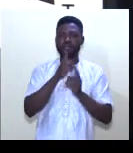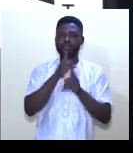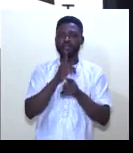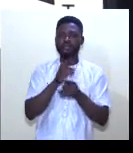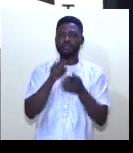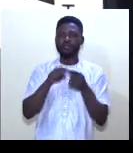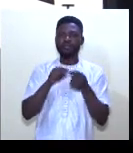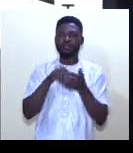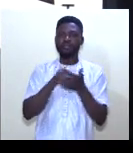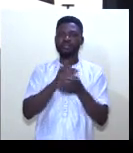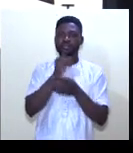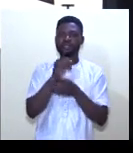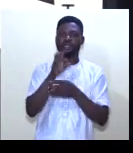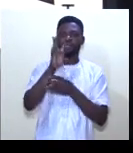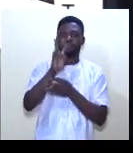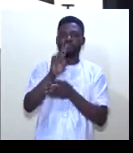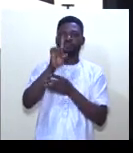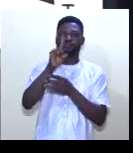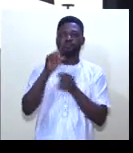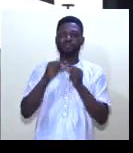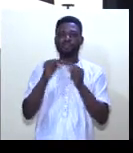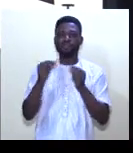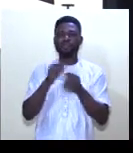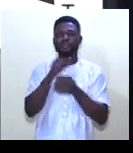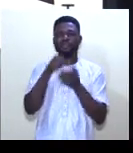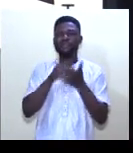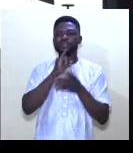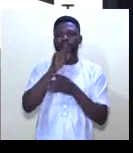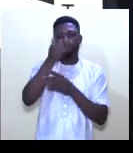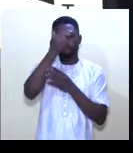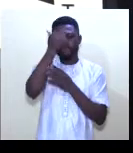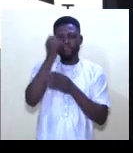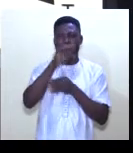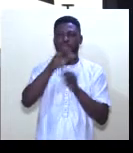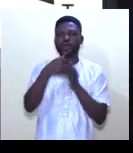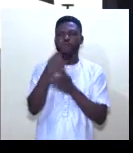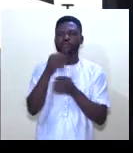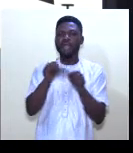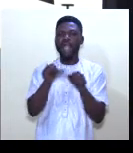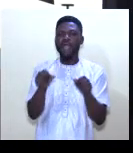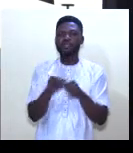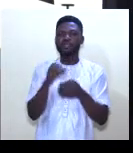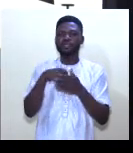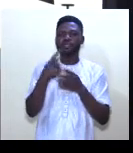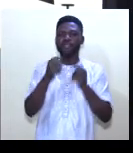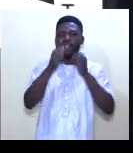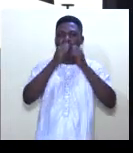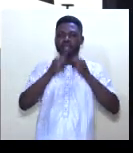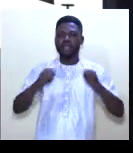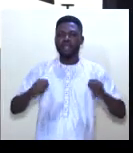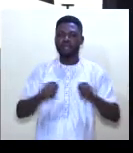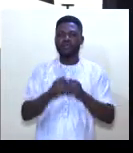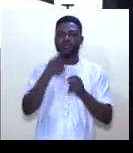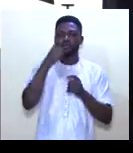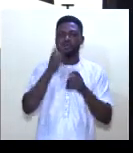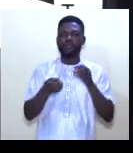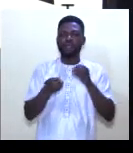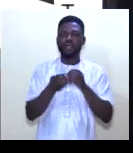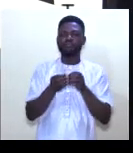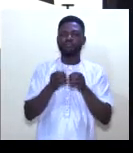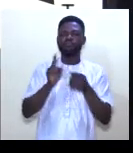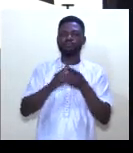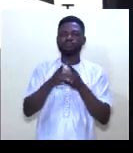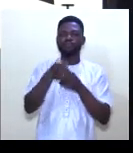Now, the correct answer to this is 71 degrees. And this is because all the angles in a triangle must add up